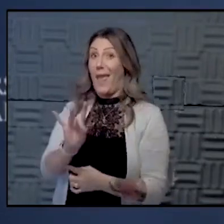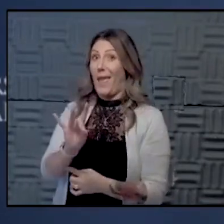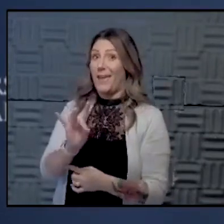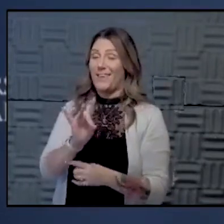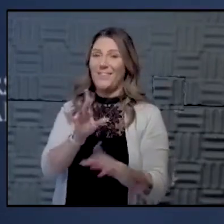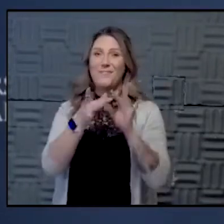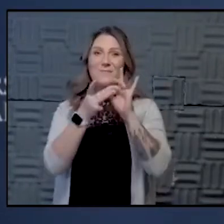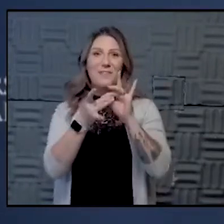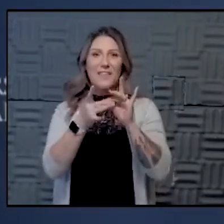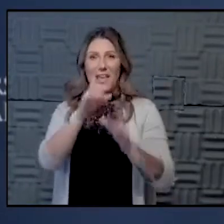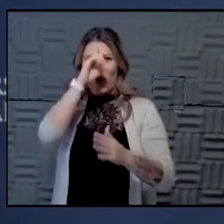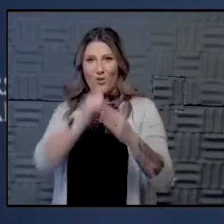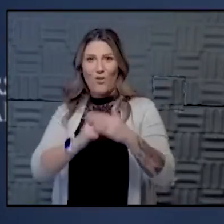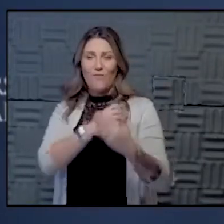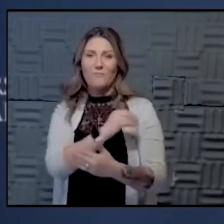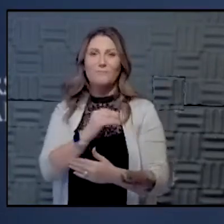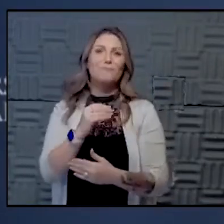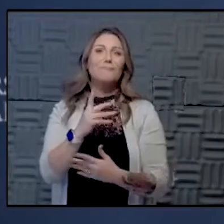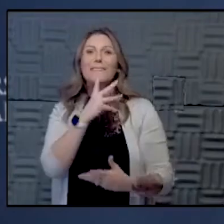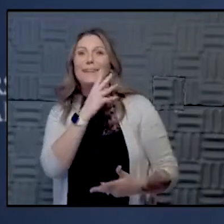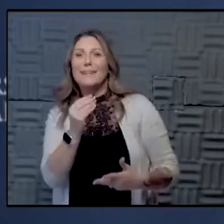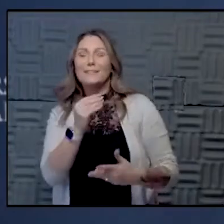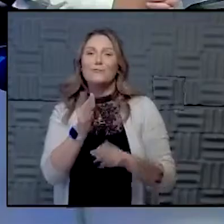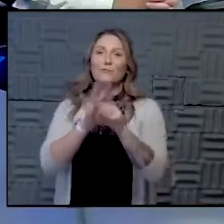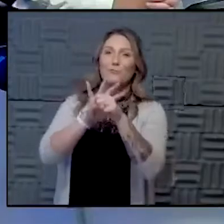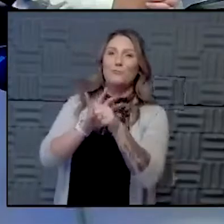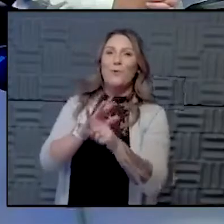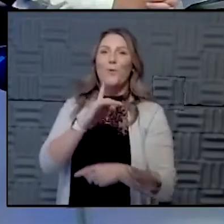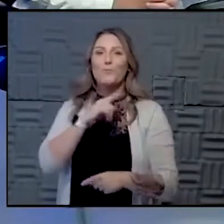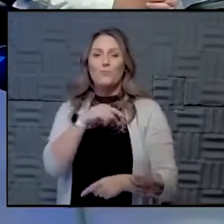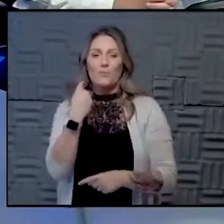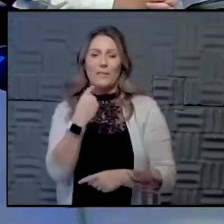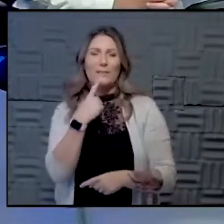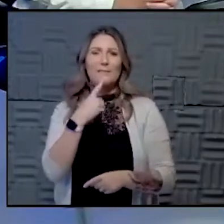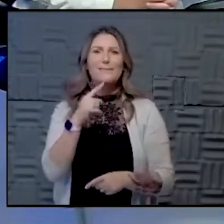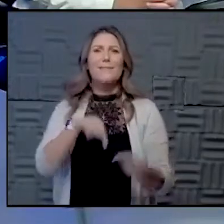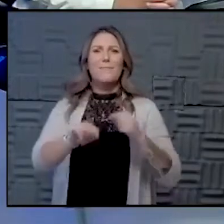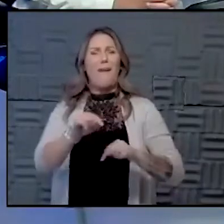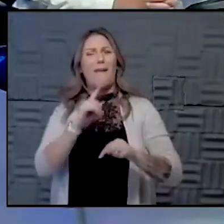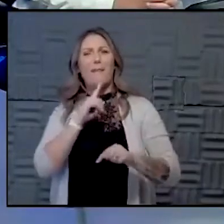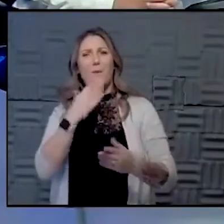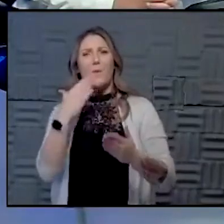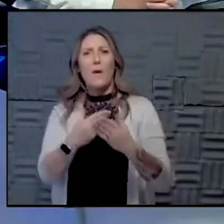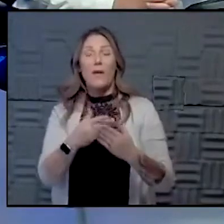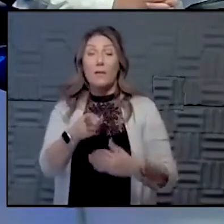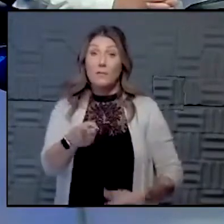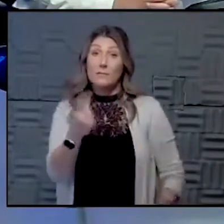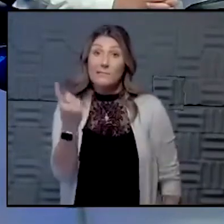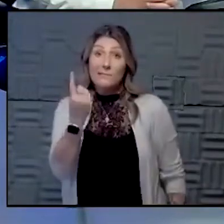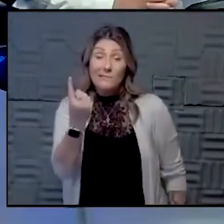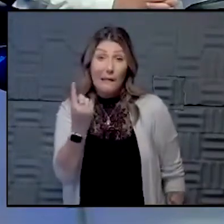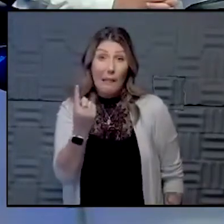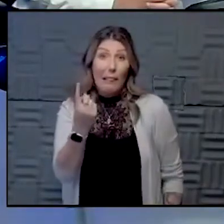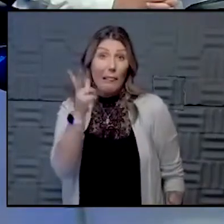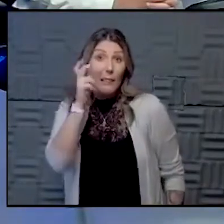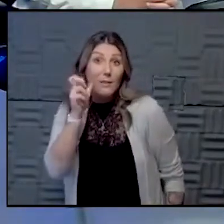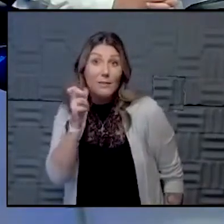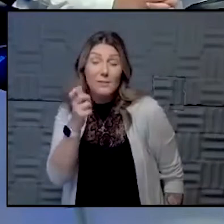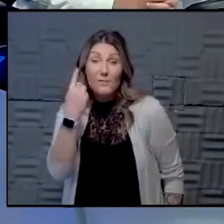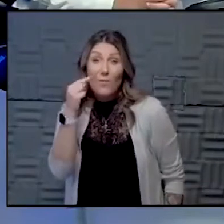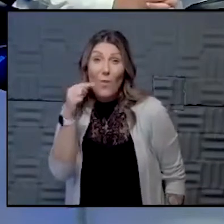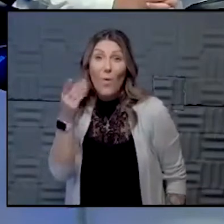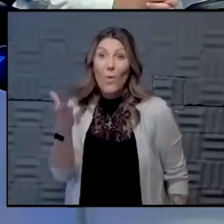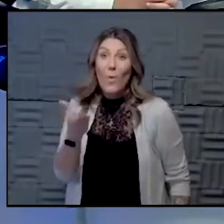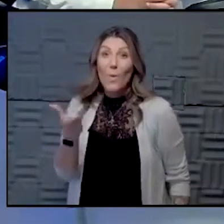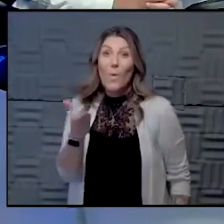COVID and stroke risk, and say get vaccinated as well. Yeah, boy, that's great advice. And I'll tell you somebody else you better listen to, and that's Dr. Colleen Lechtenberg. She and I have worked together for